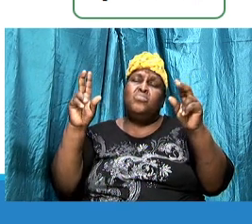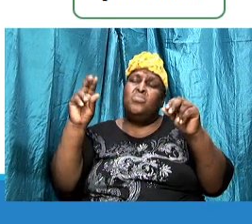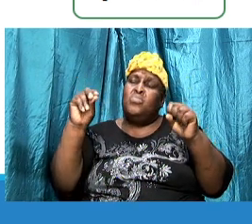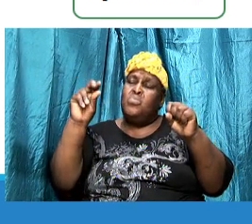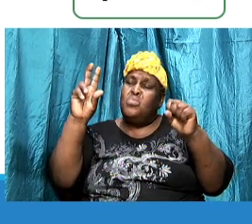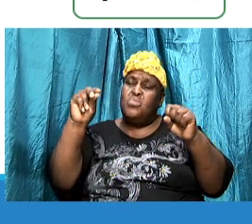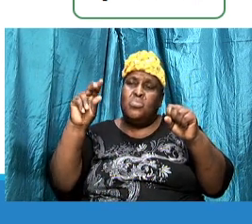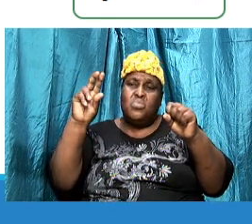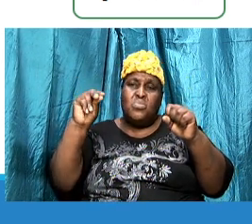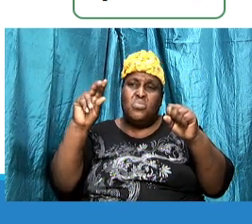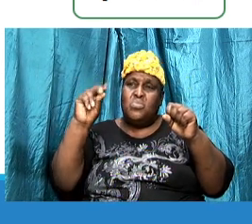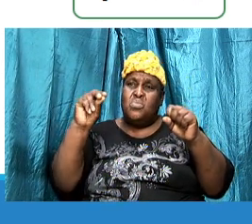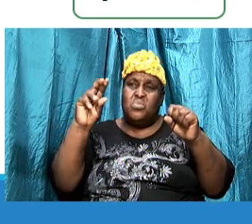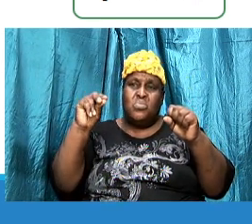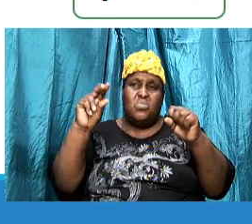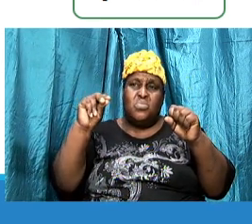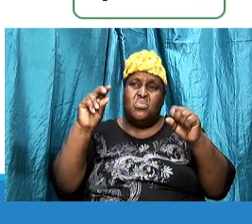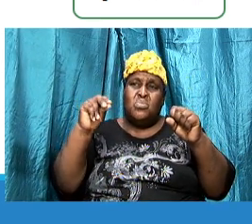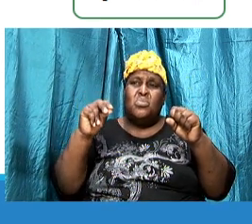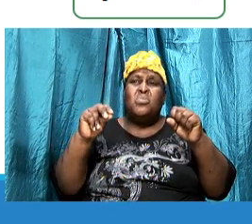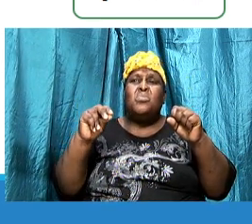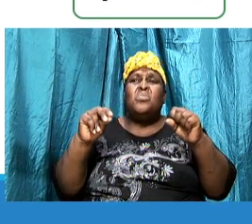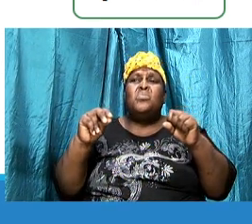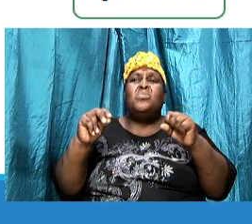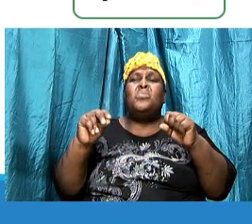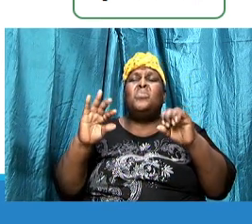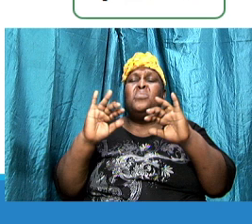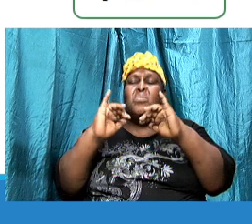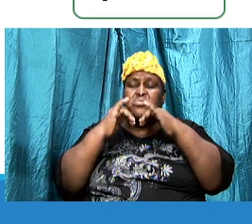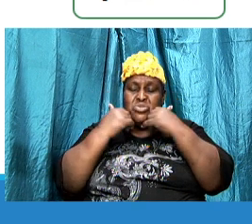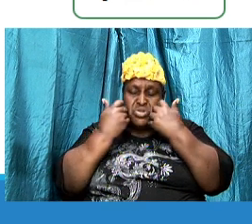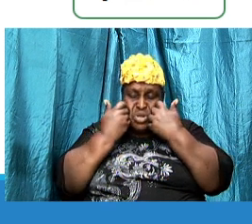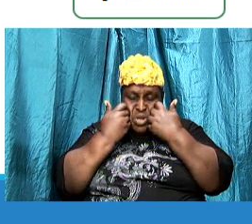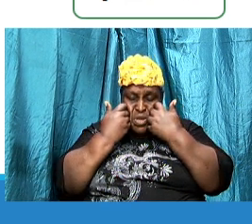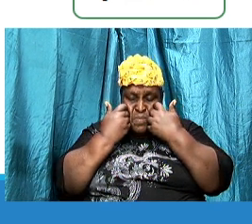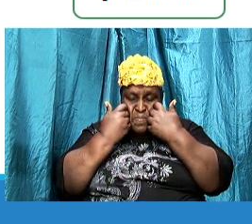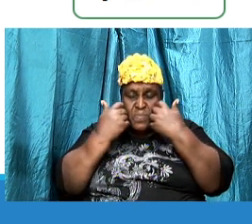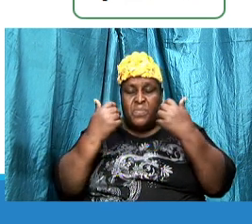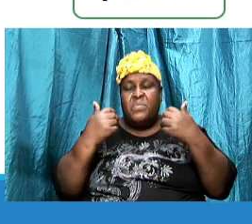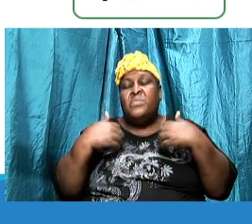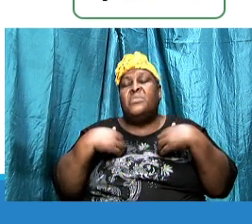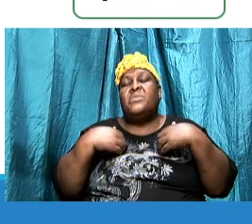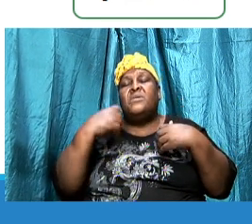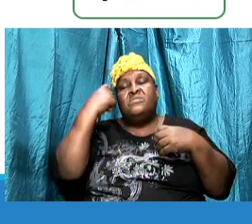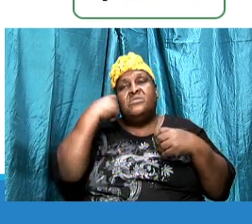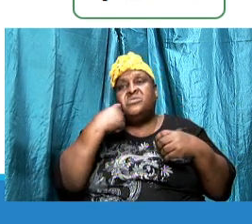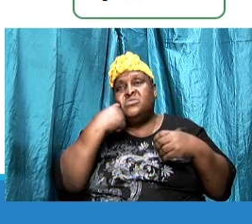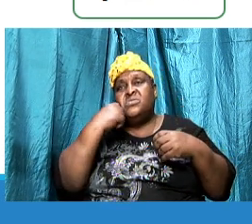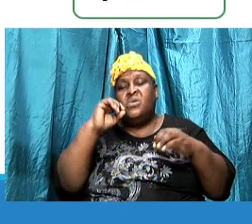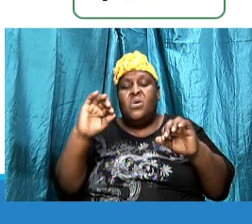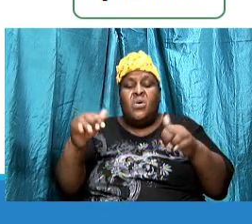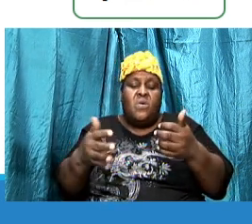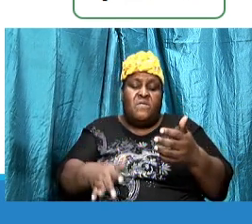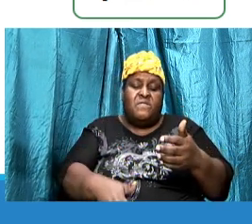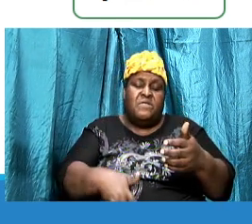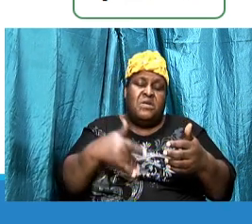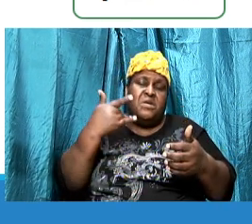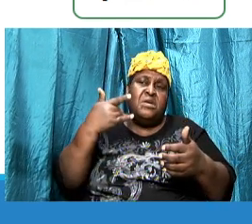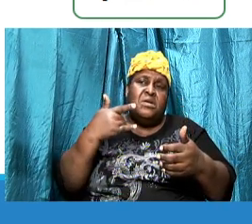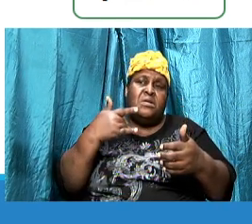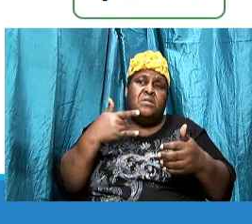whatever sexual urges they would feel. The next word we're going to look at